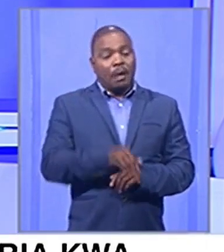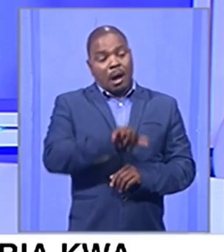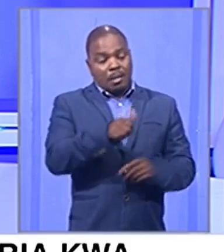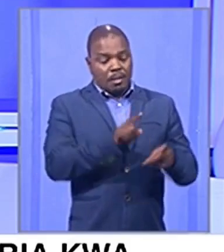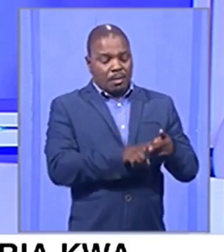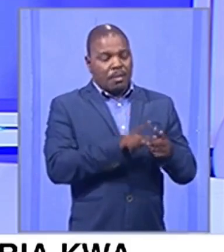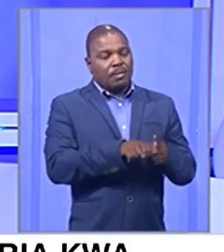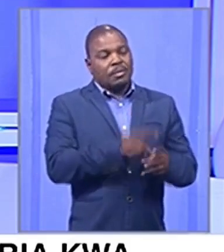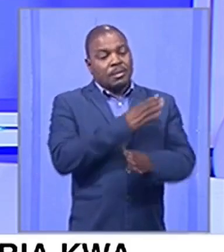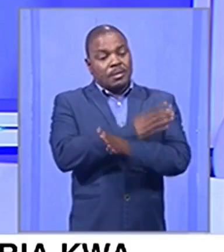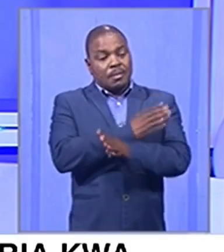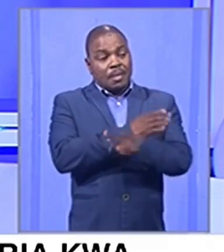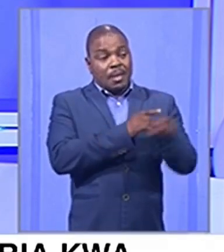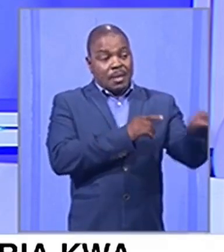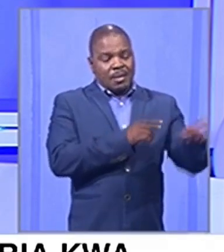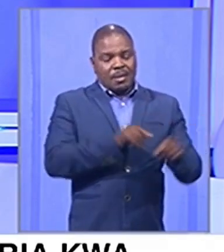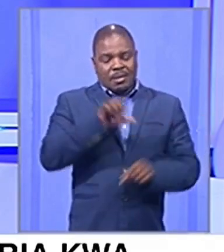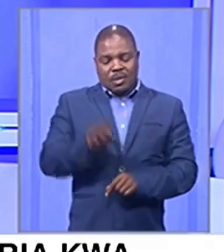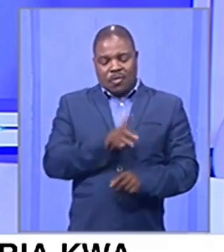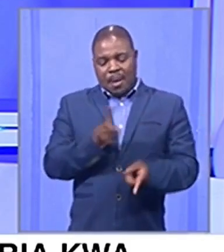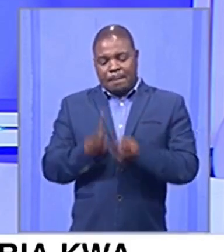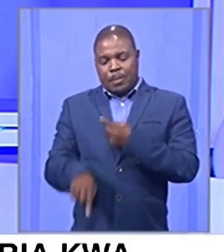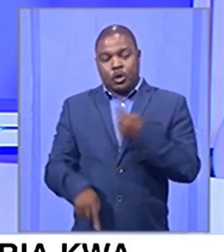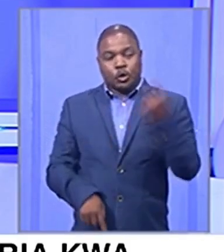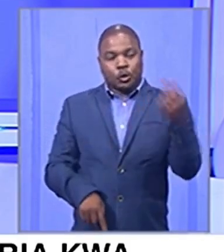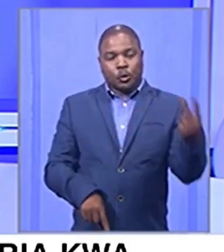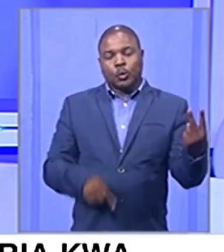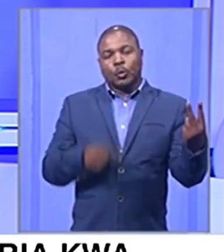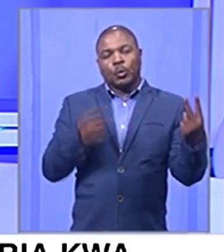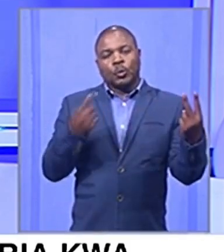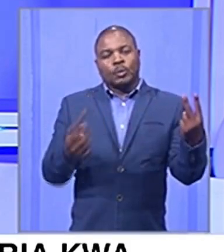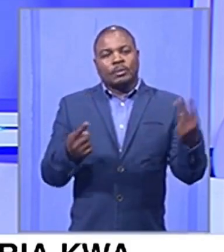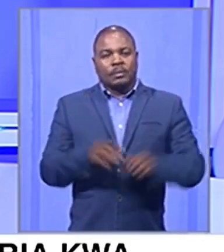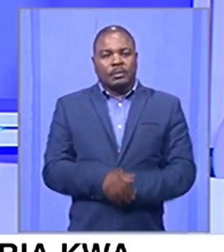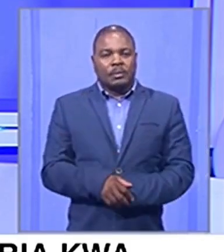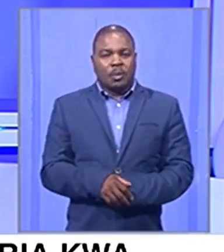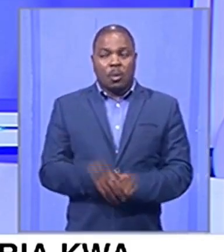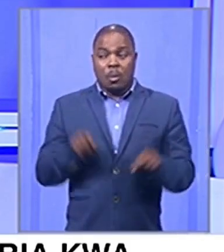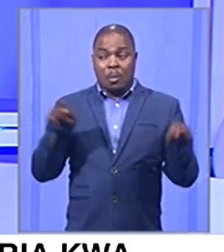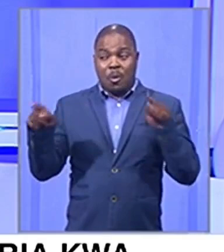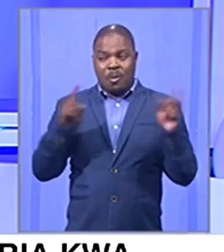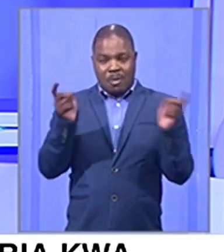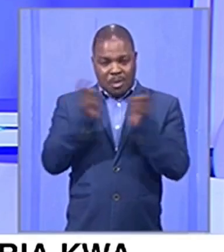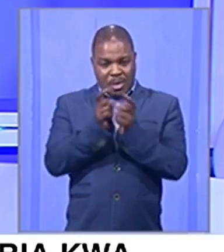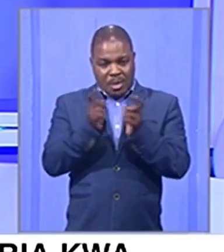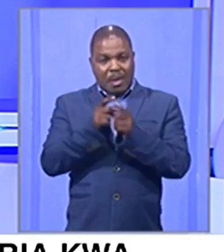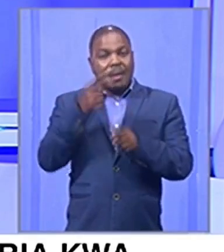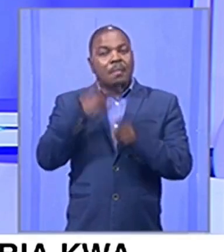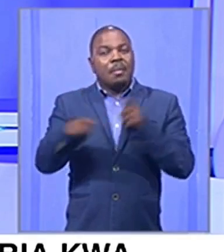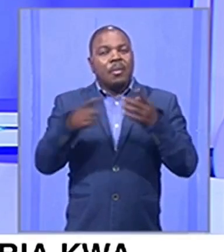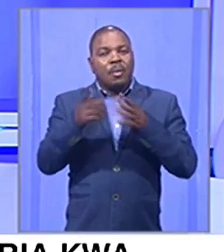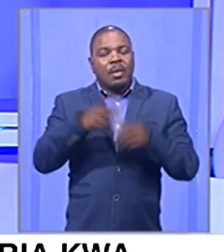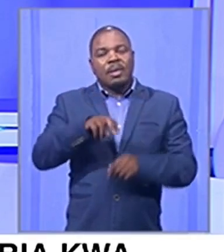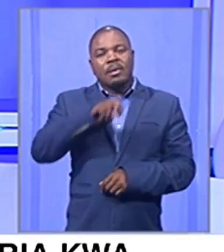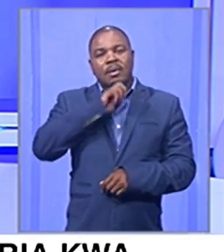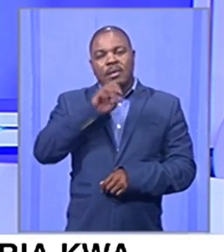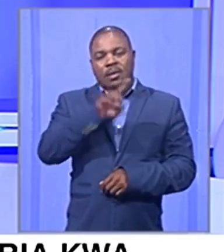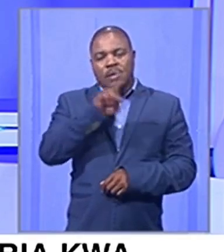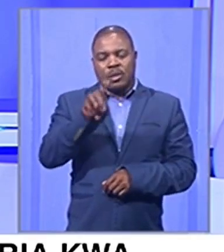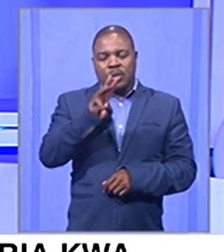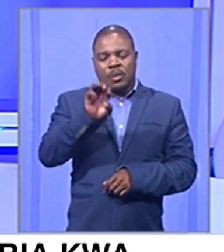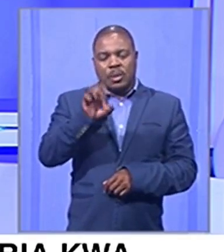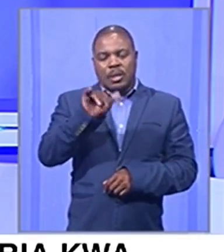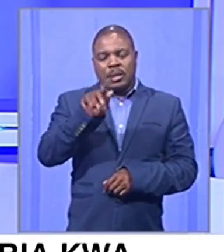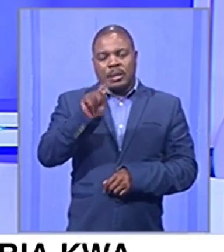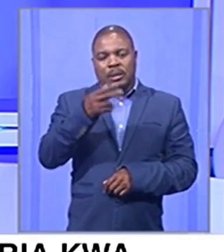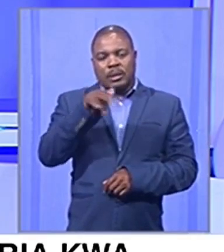mongwe Zambia e fentse Afrika Borwa ka dino di le 2-1. Metshameko ka bobedi e tshameketswe kwa King's Wellington